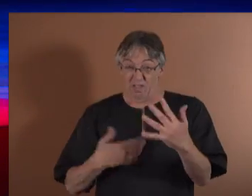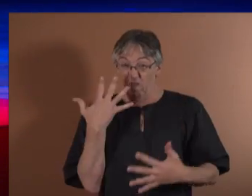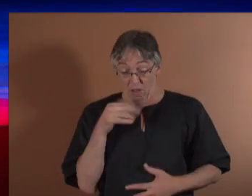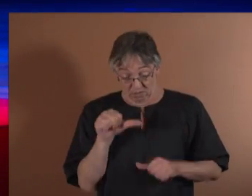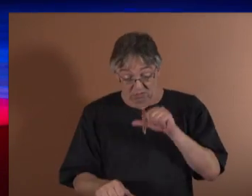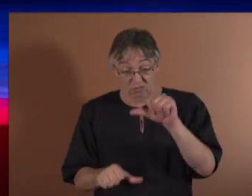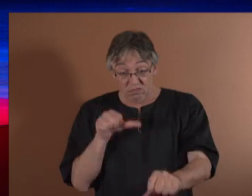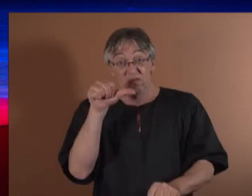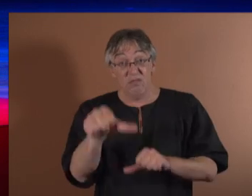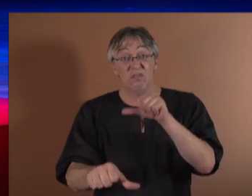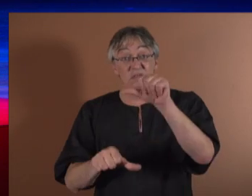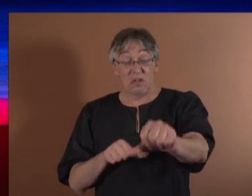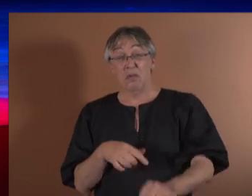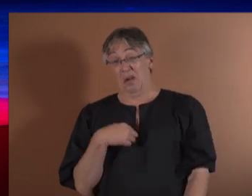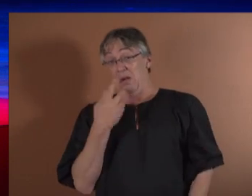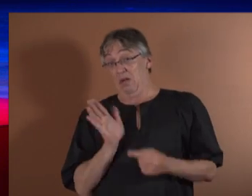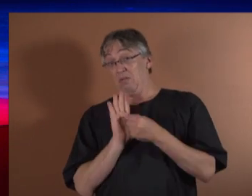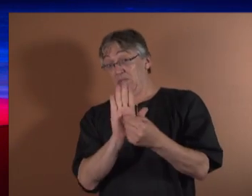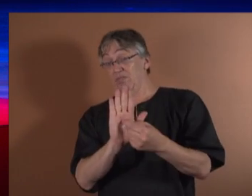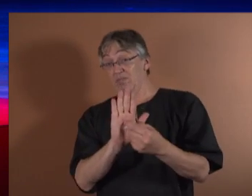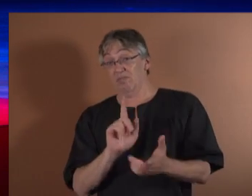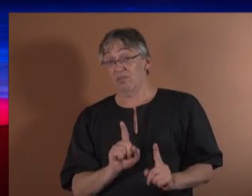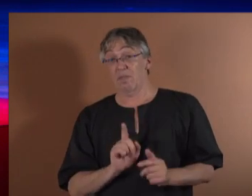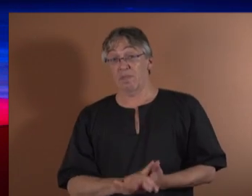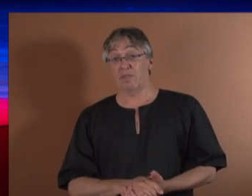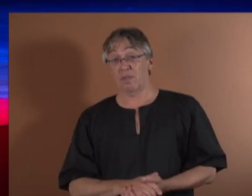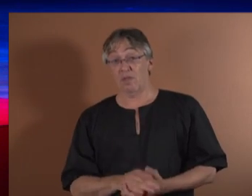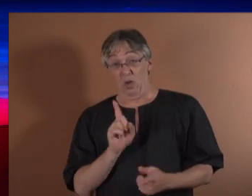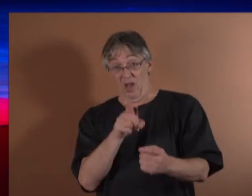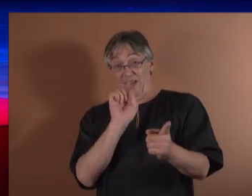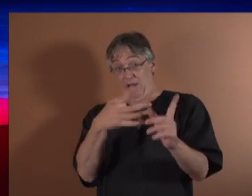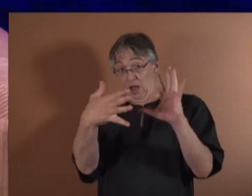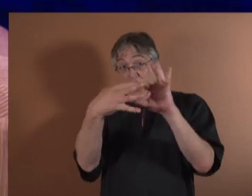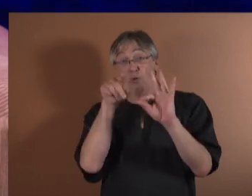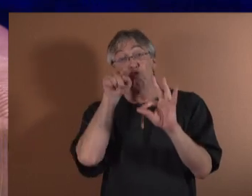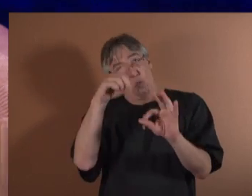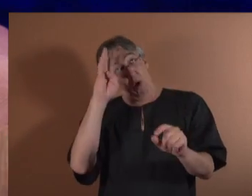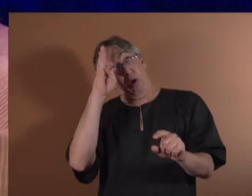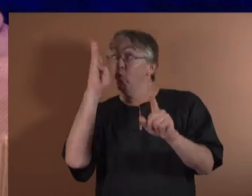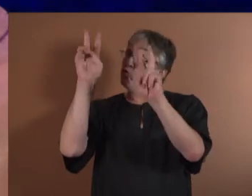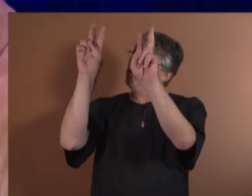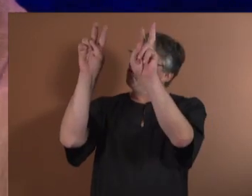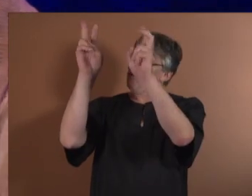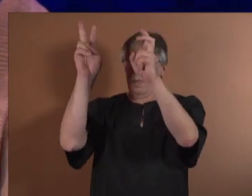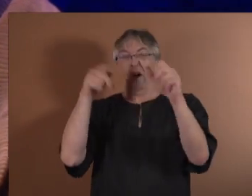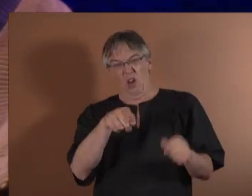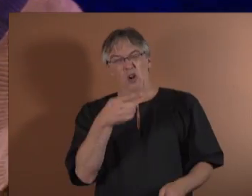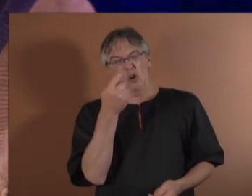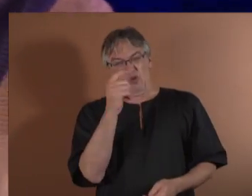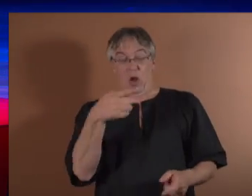to walk you through that. And also, what you picked as a topic. We'll also let you apply it to that and see what